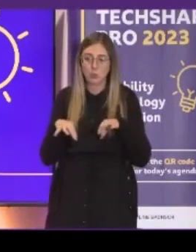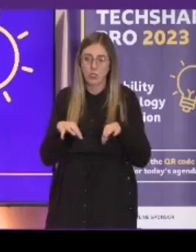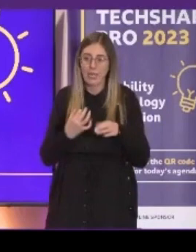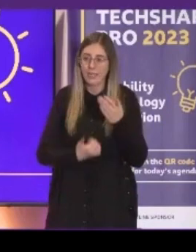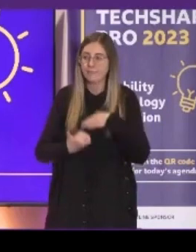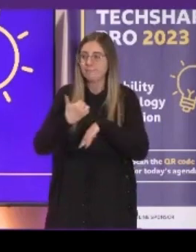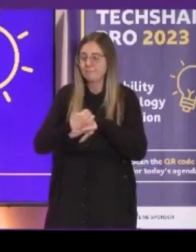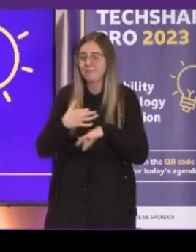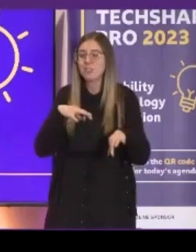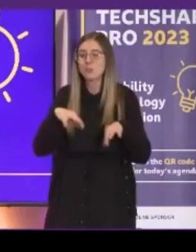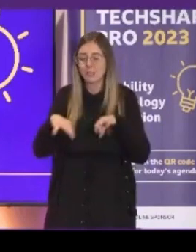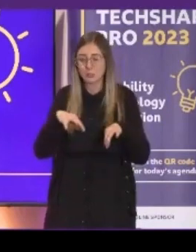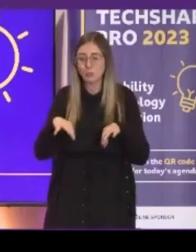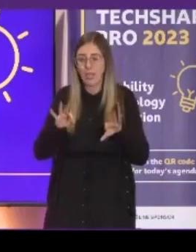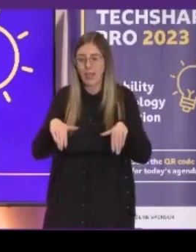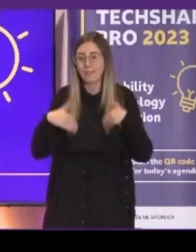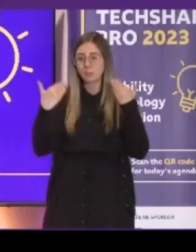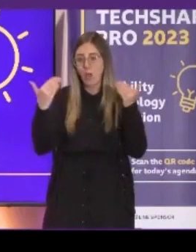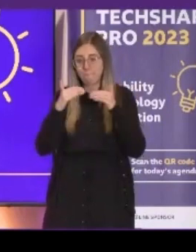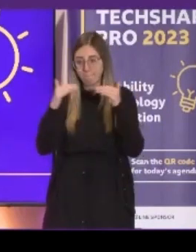set this right at the top.